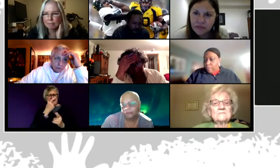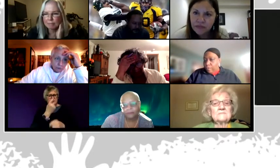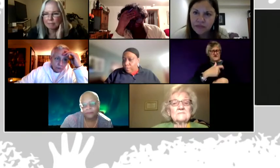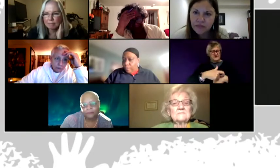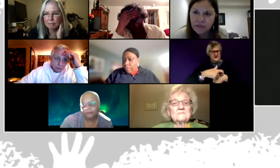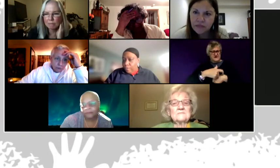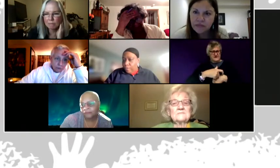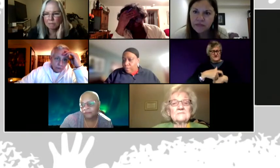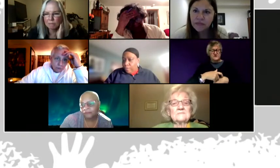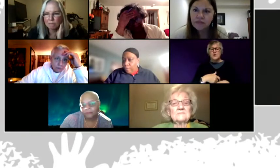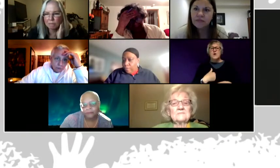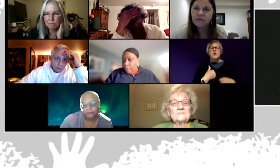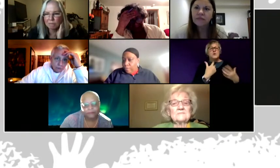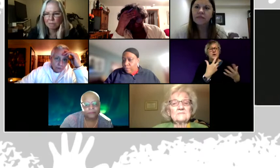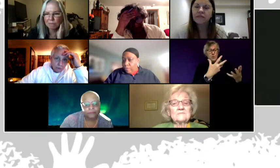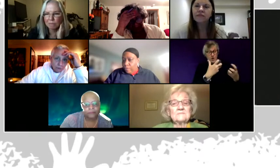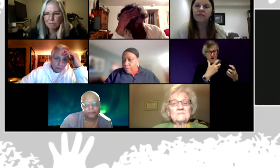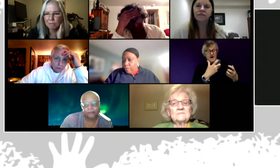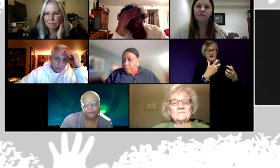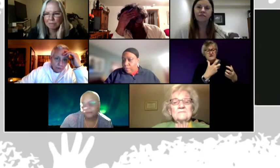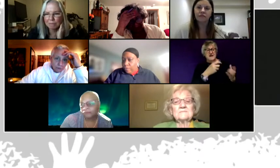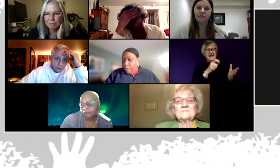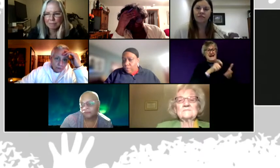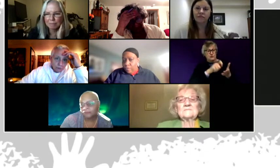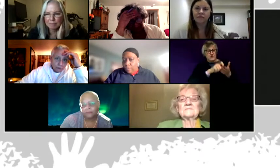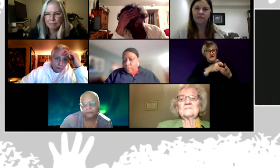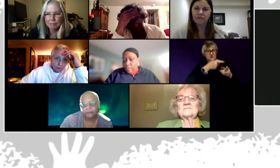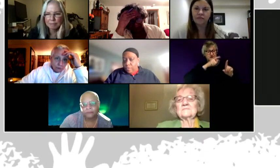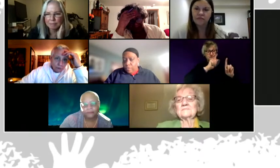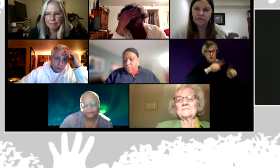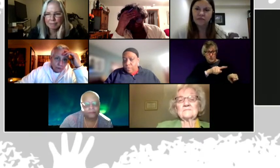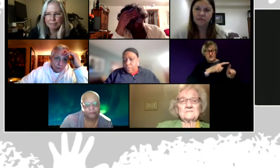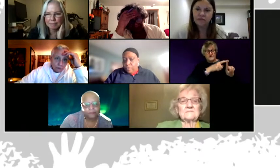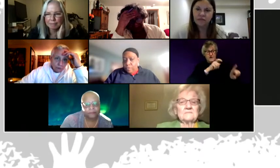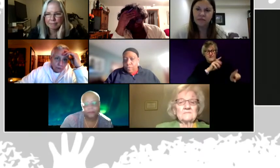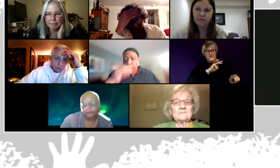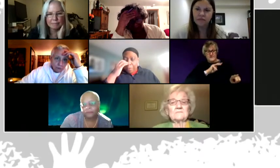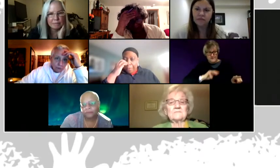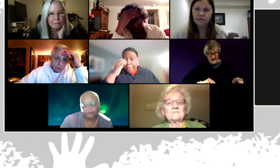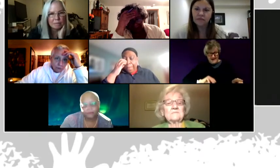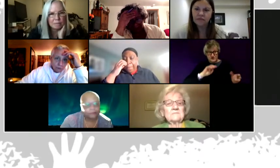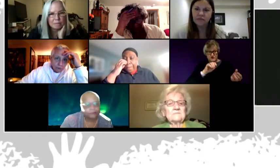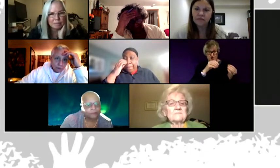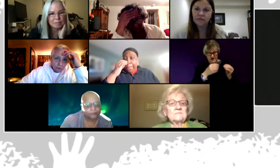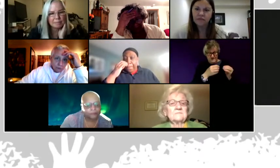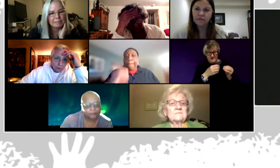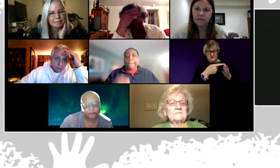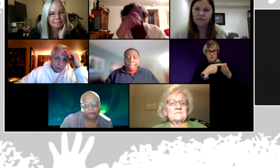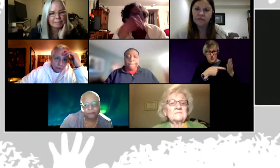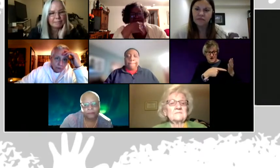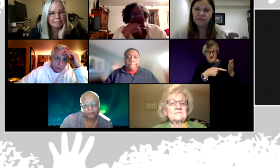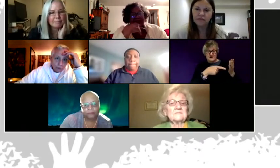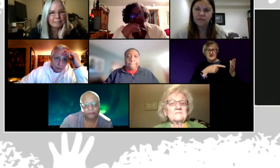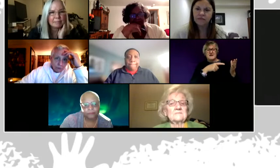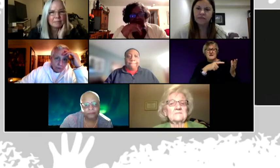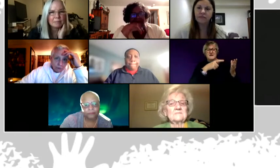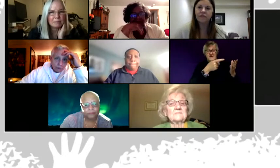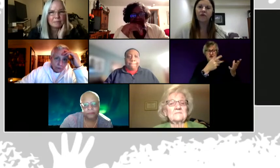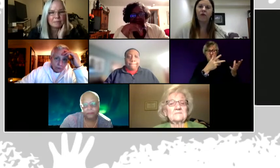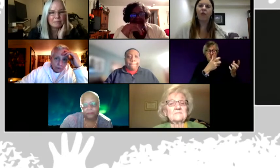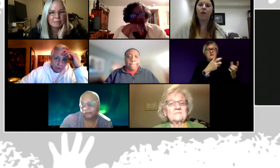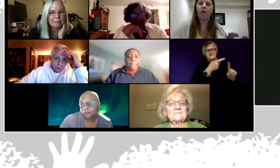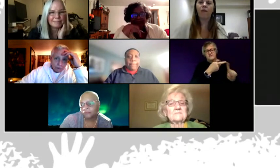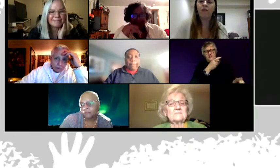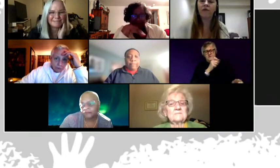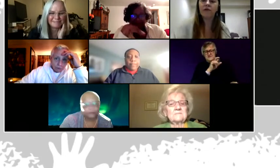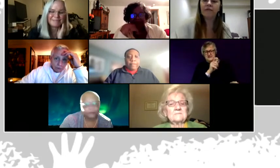the mayor's office about what they offered from Sam Adams, but the subcommittees aren't in any way saying that they want to do that report. So that's what